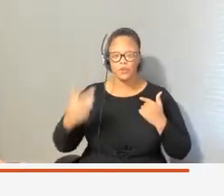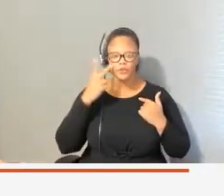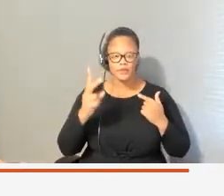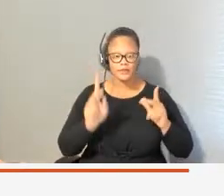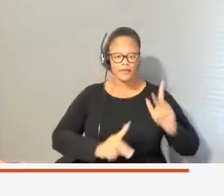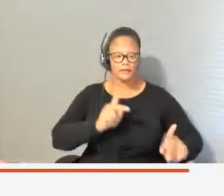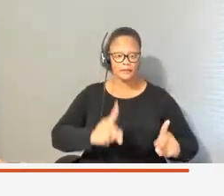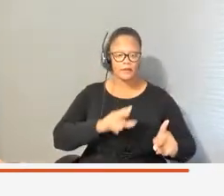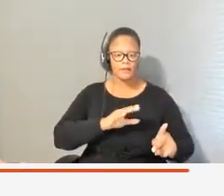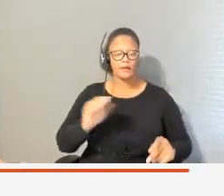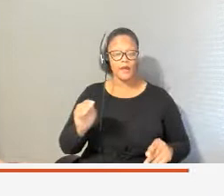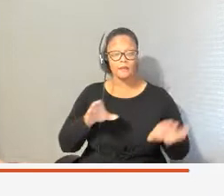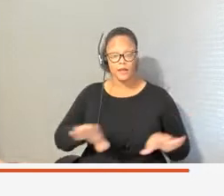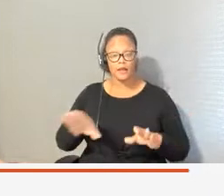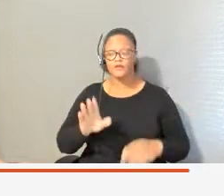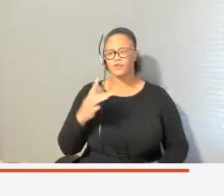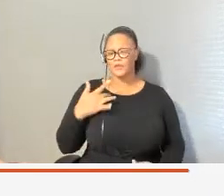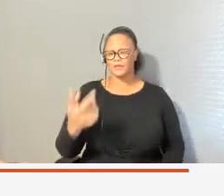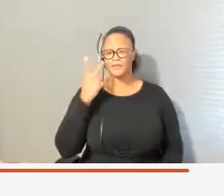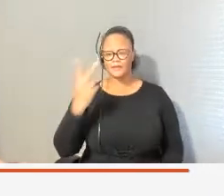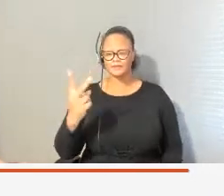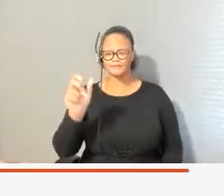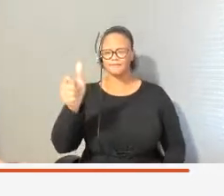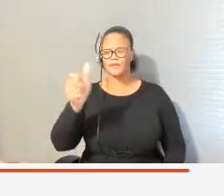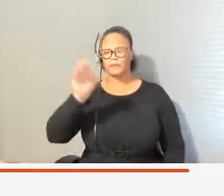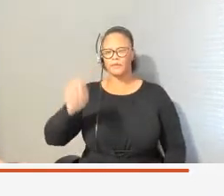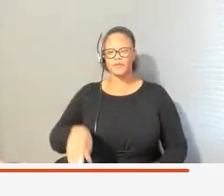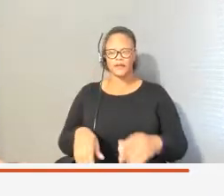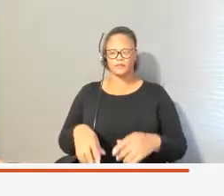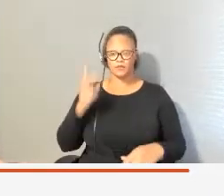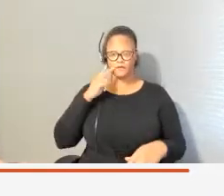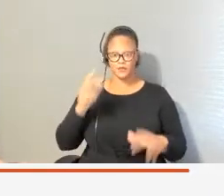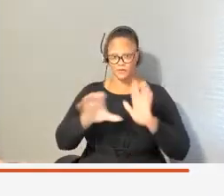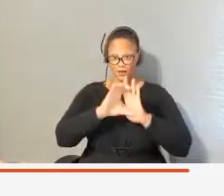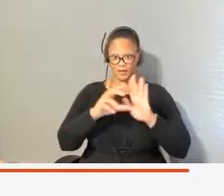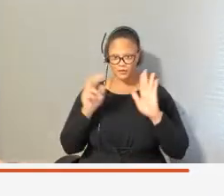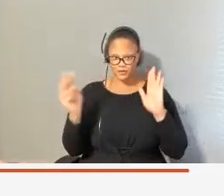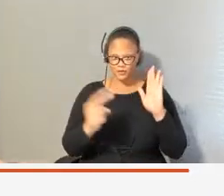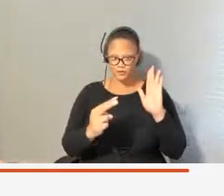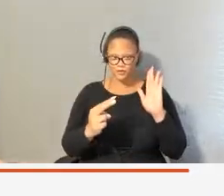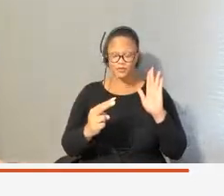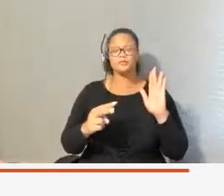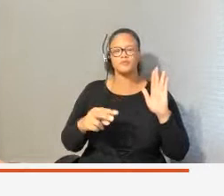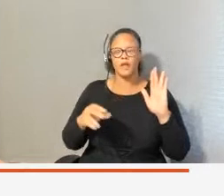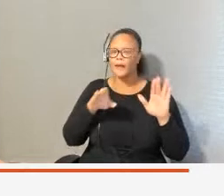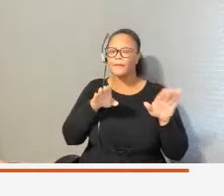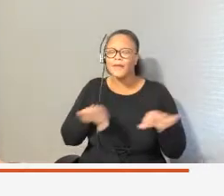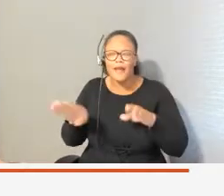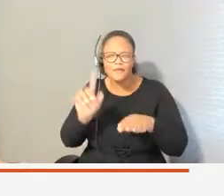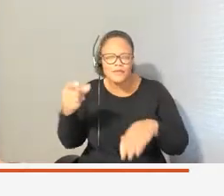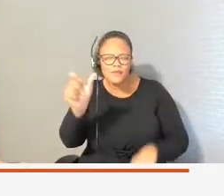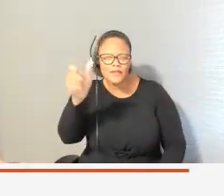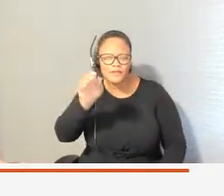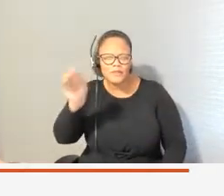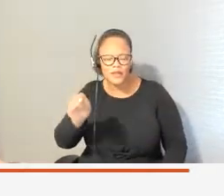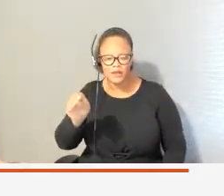usually only see the 10%. That's, if you look at the iceberg, we see 10%. We see behaviors as are really only 10%. It looks like